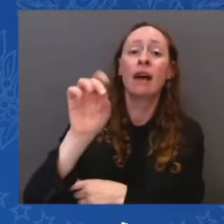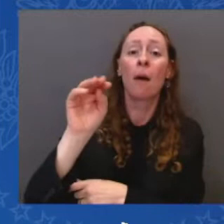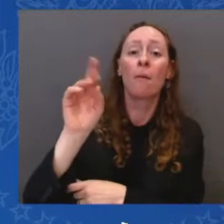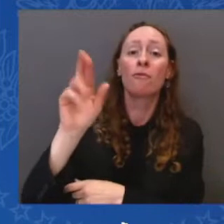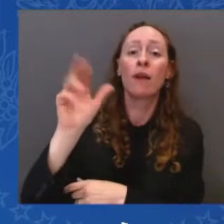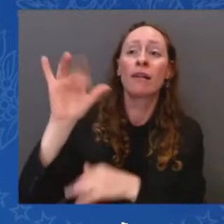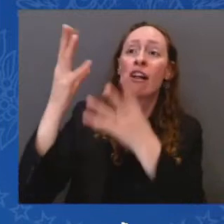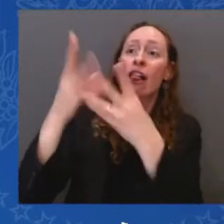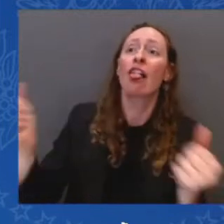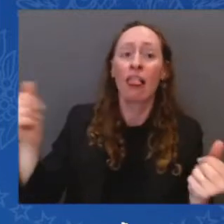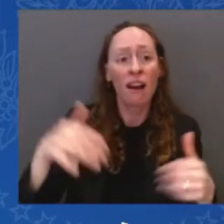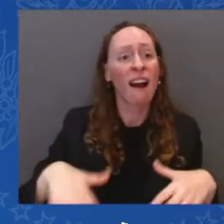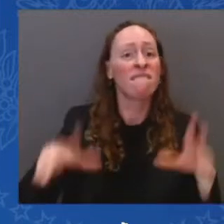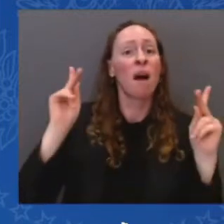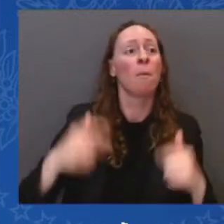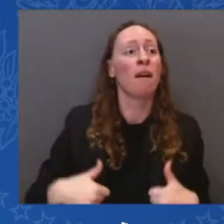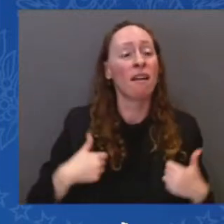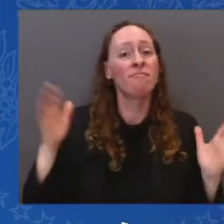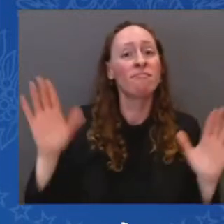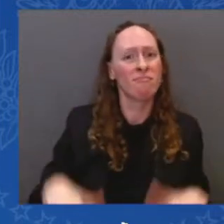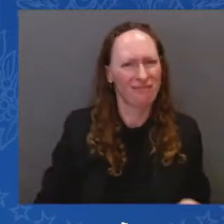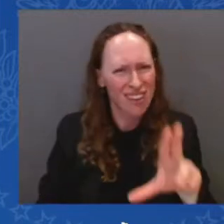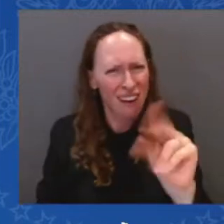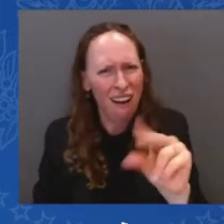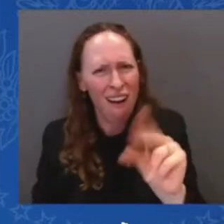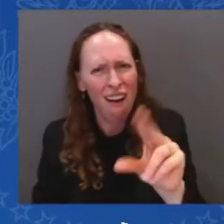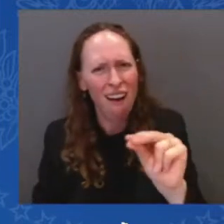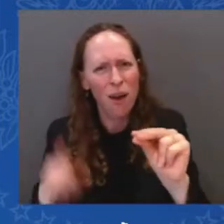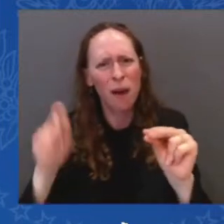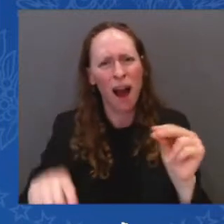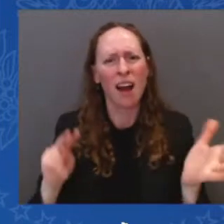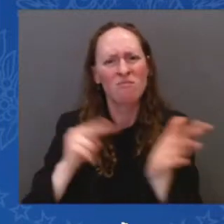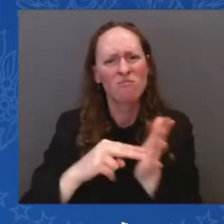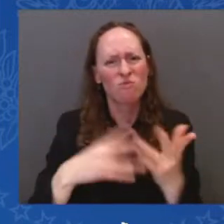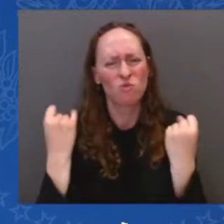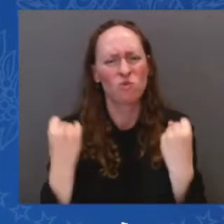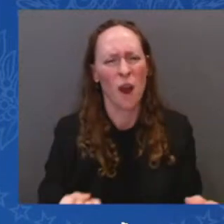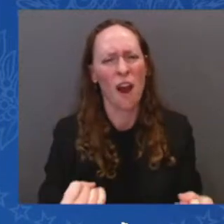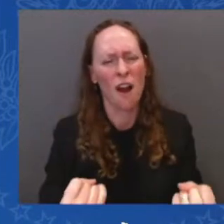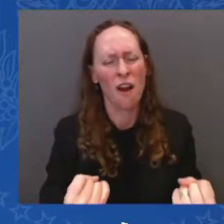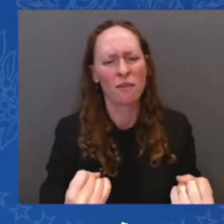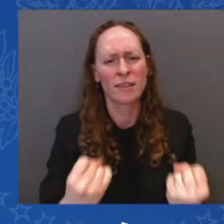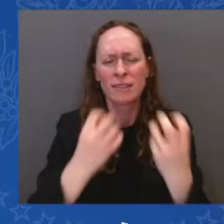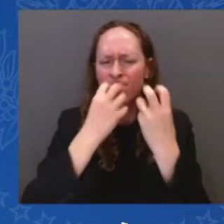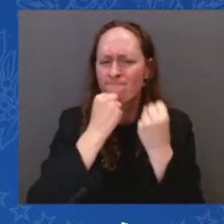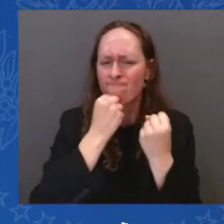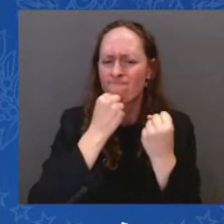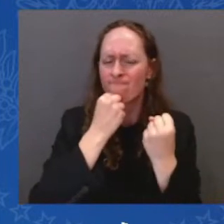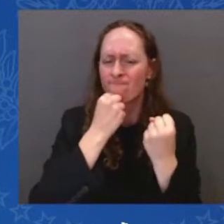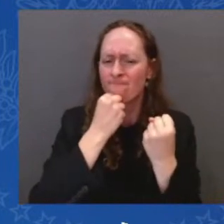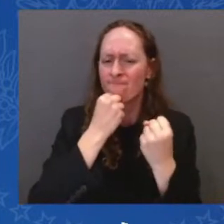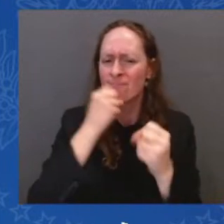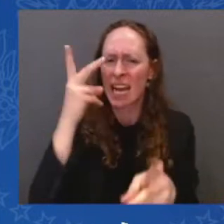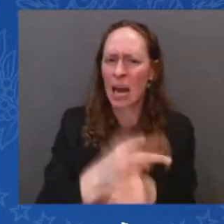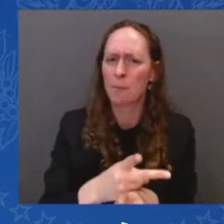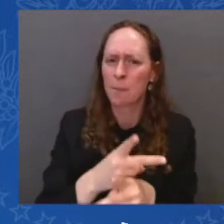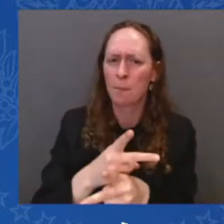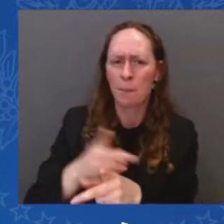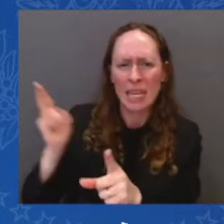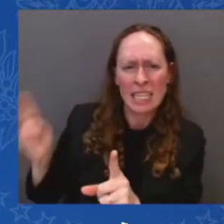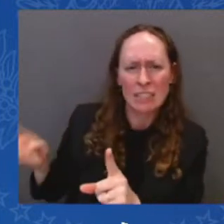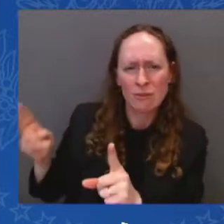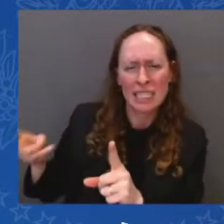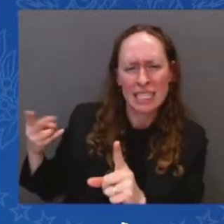we, the United States military, will always be true to those that came before us. We will never, under